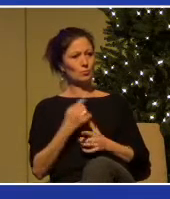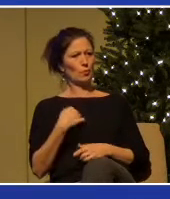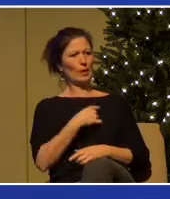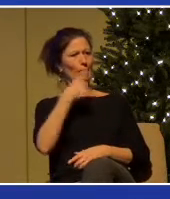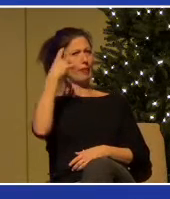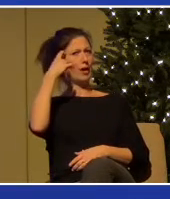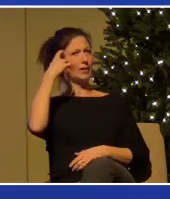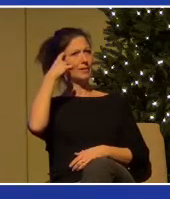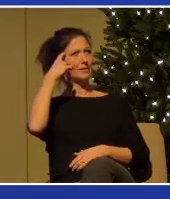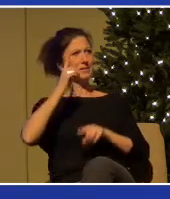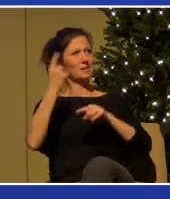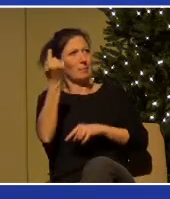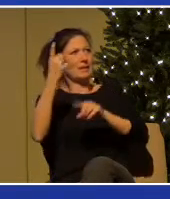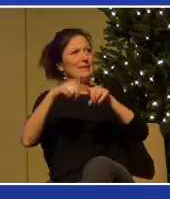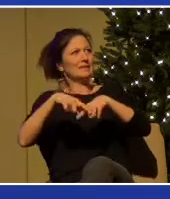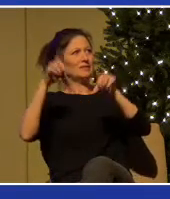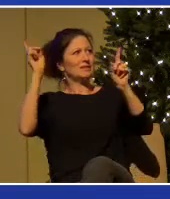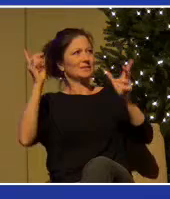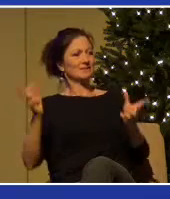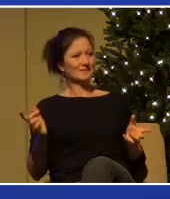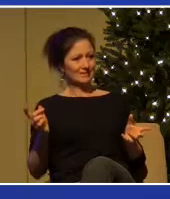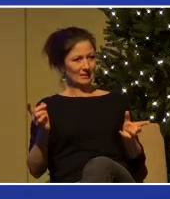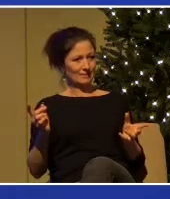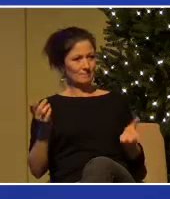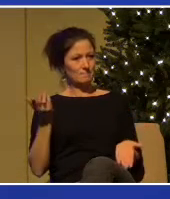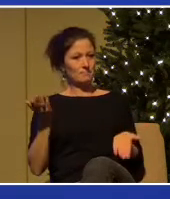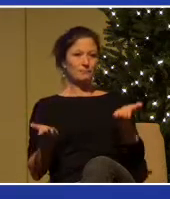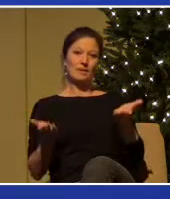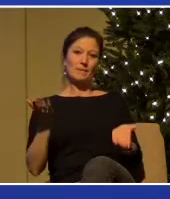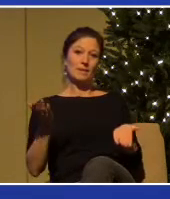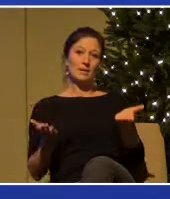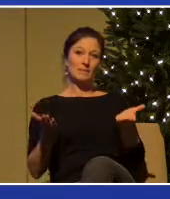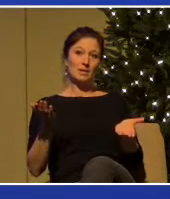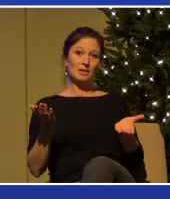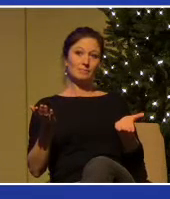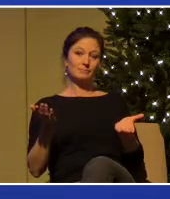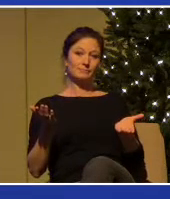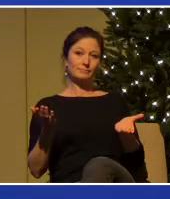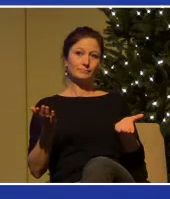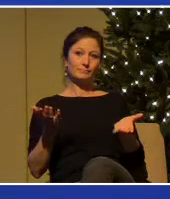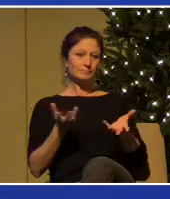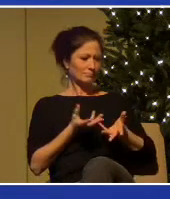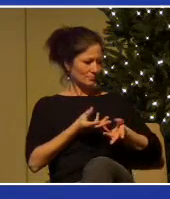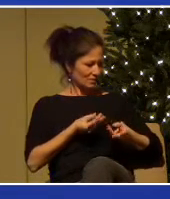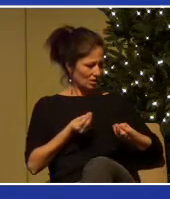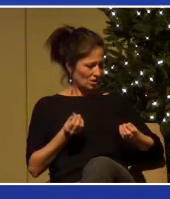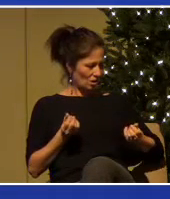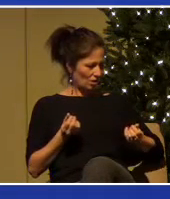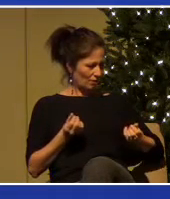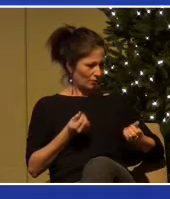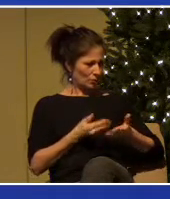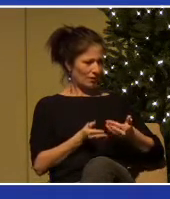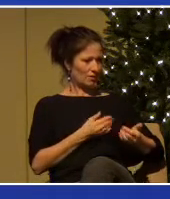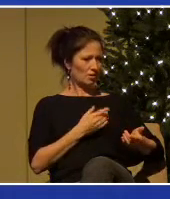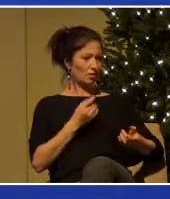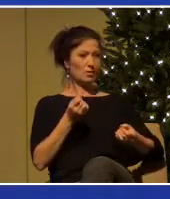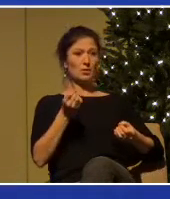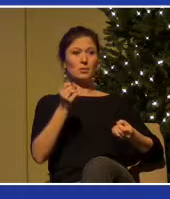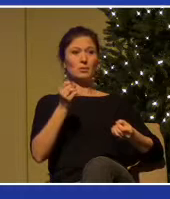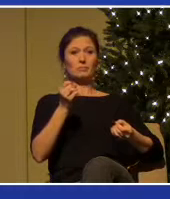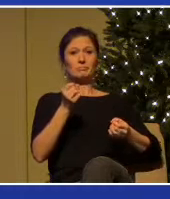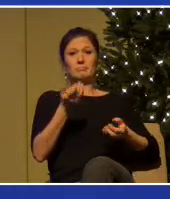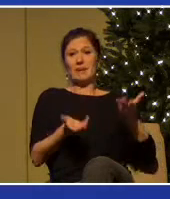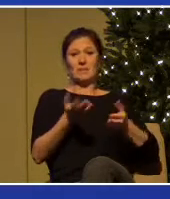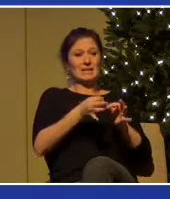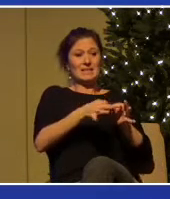do something different. And it may be that he will resolve whatever it is in our life. It may be that he will simply give us what we need